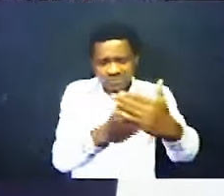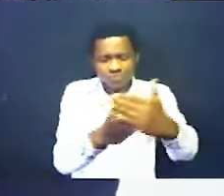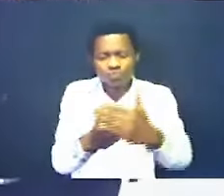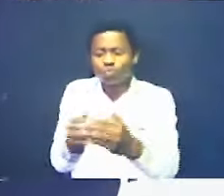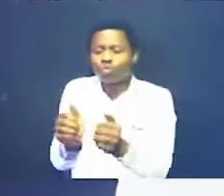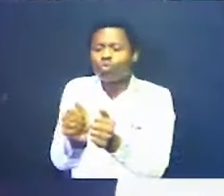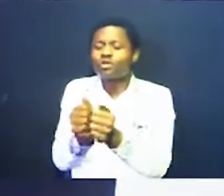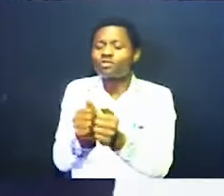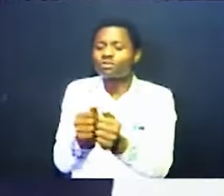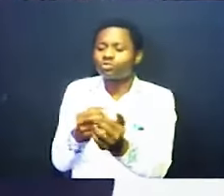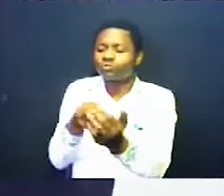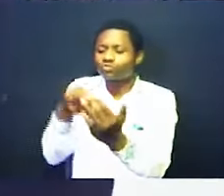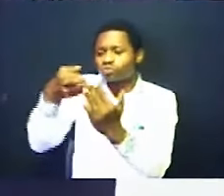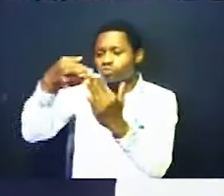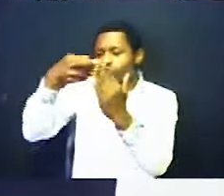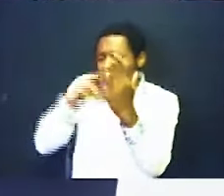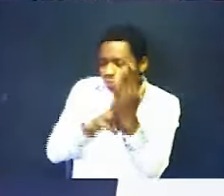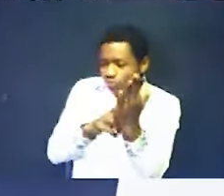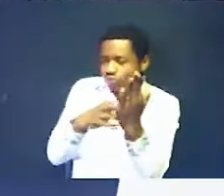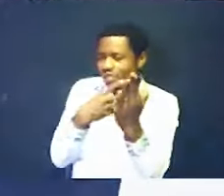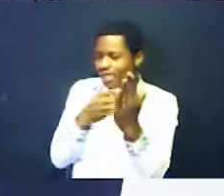regulations.